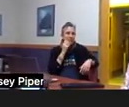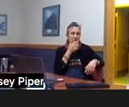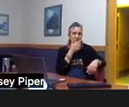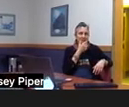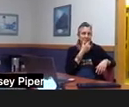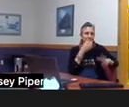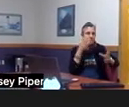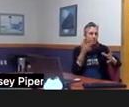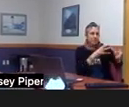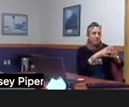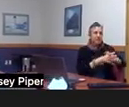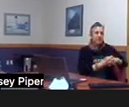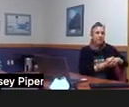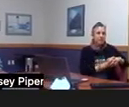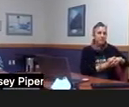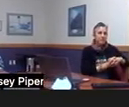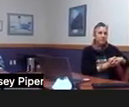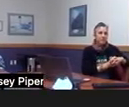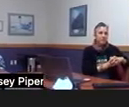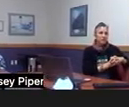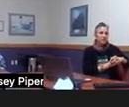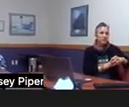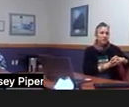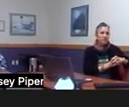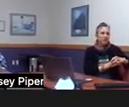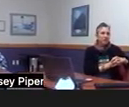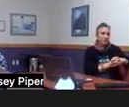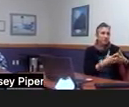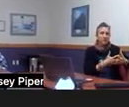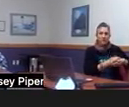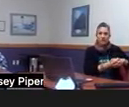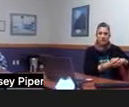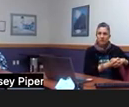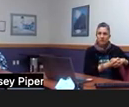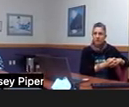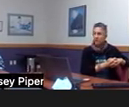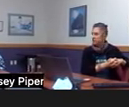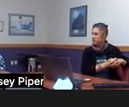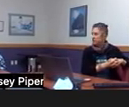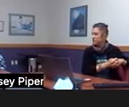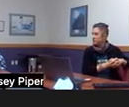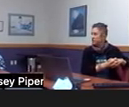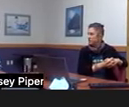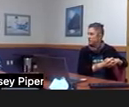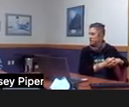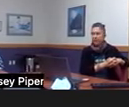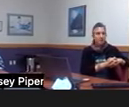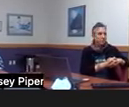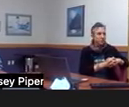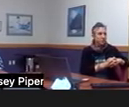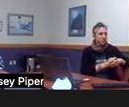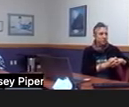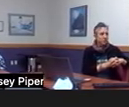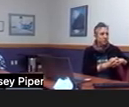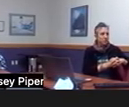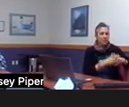signed, but we can certainly set aside a POC if that were something that we were asked to do. But I